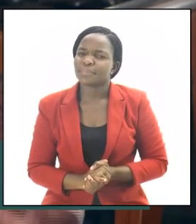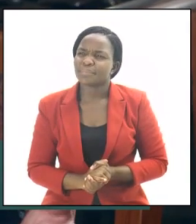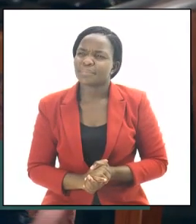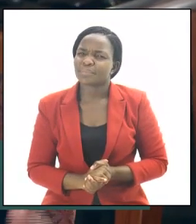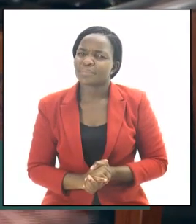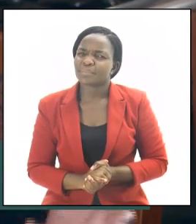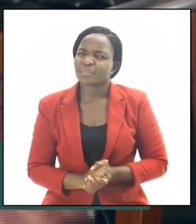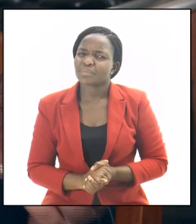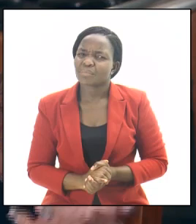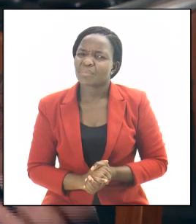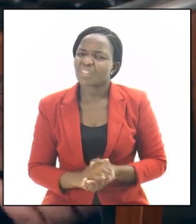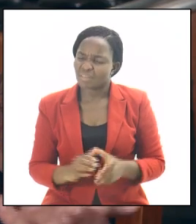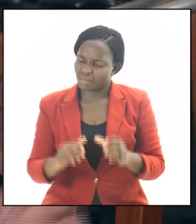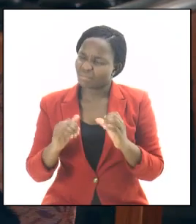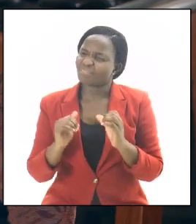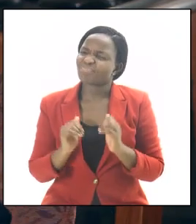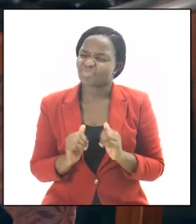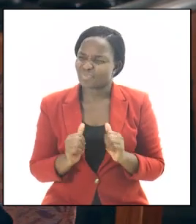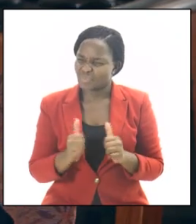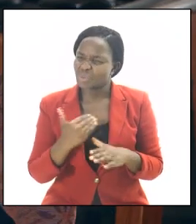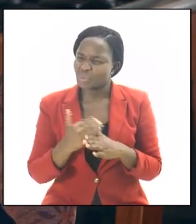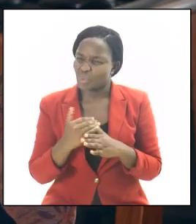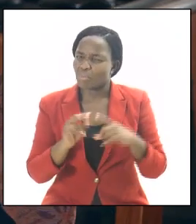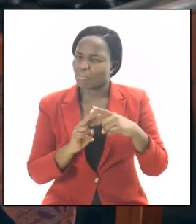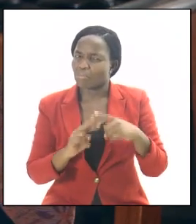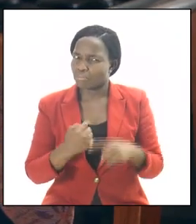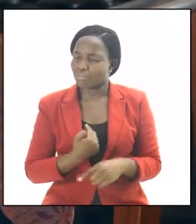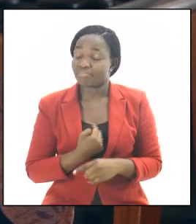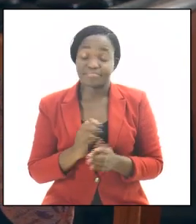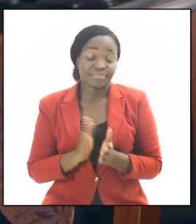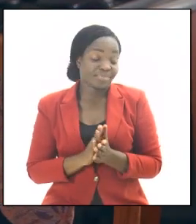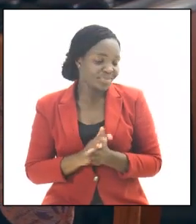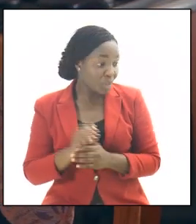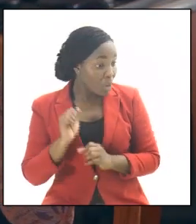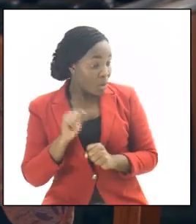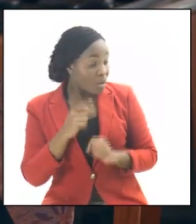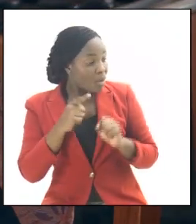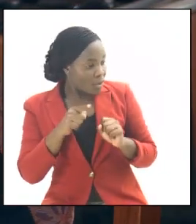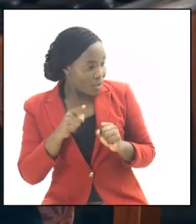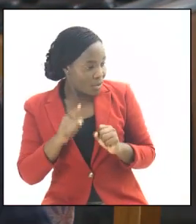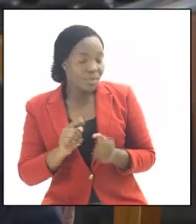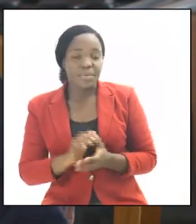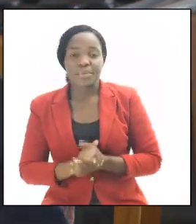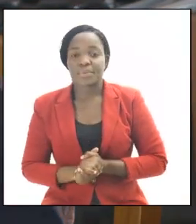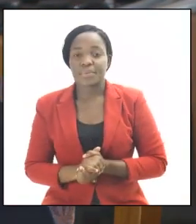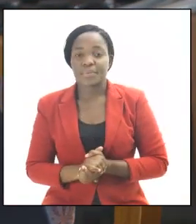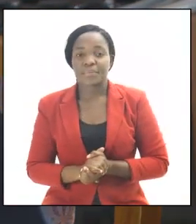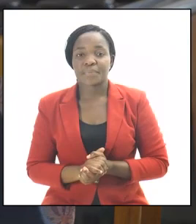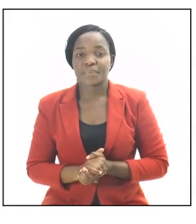just nice to work out pi for ourselves. Oh, all right then.